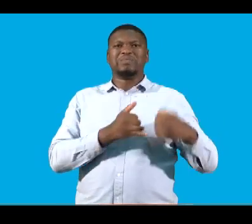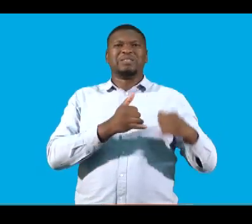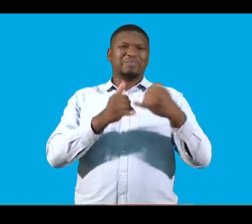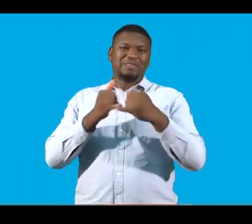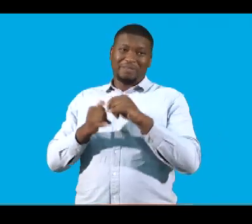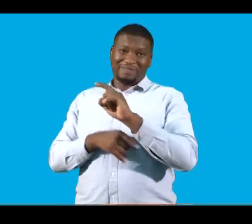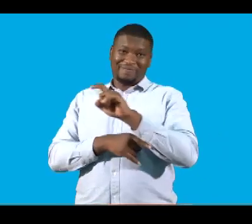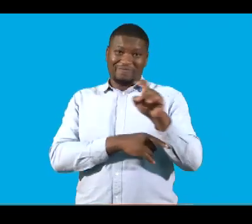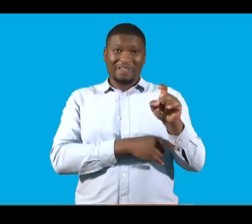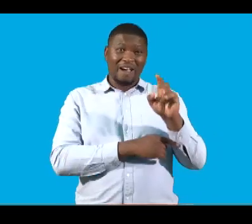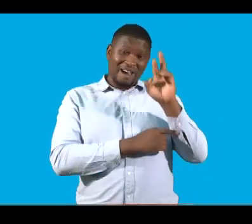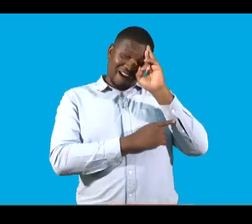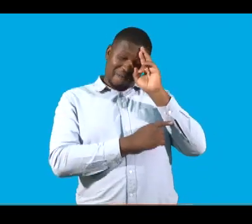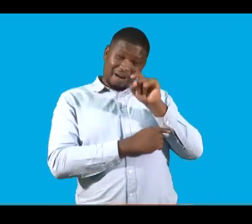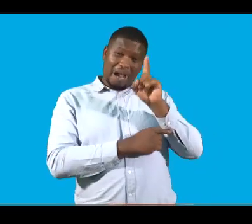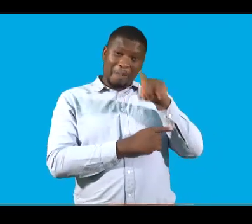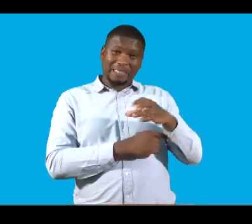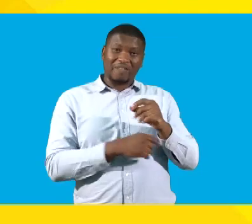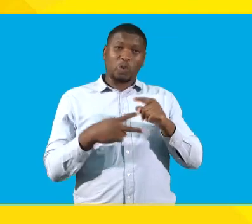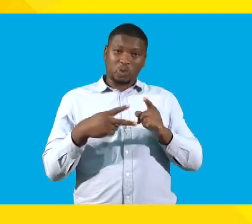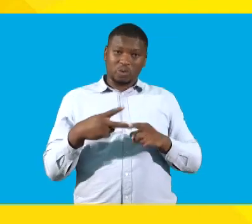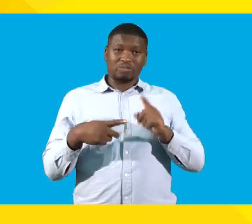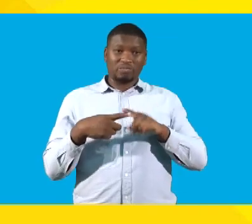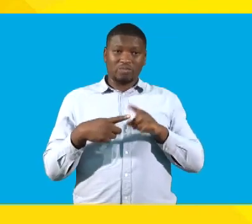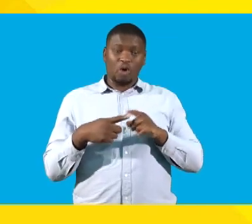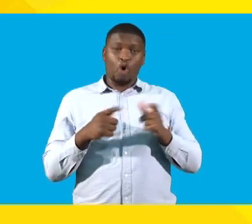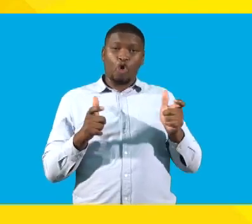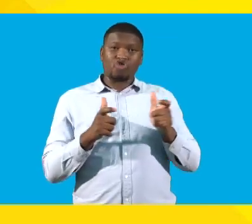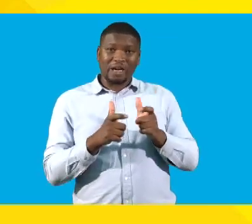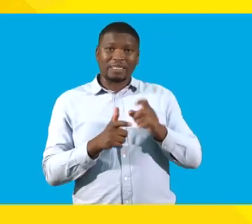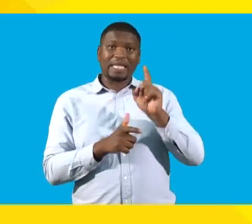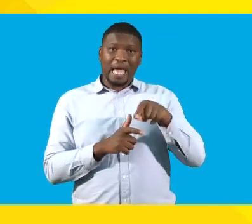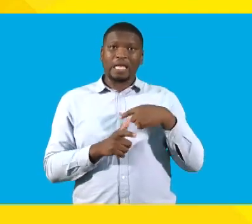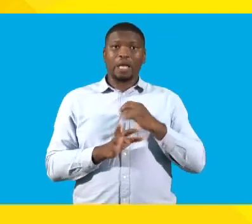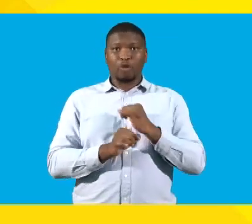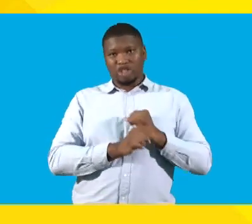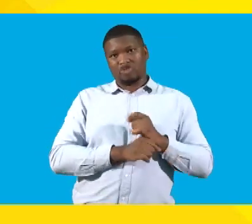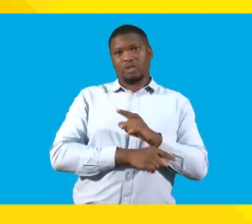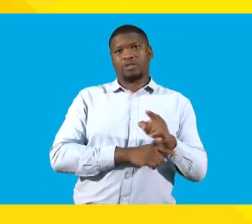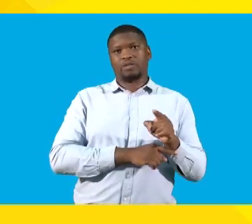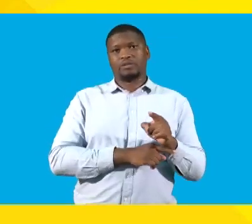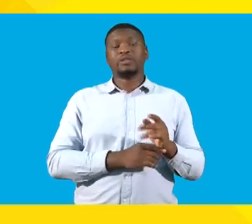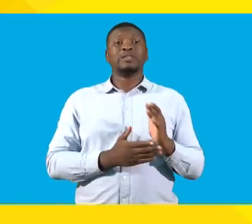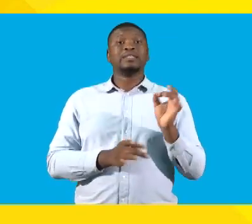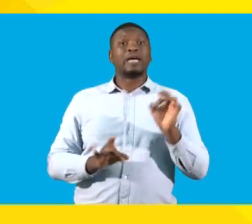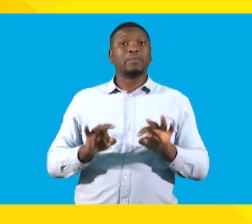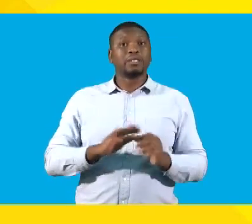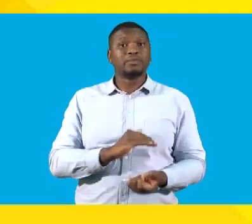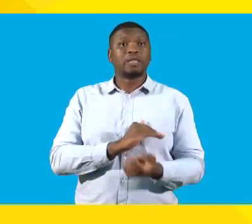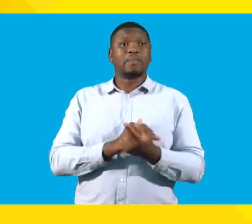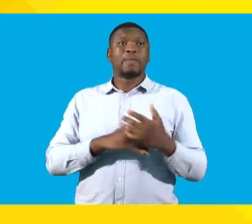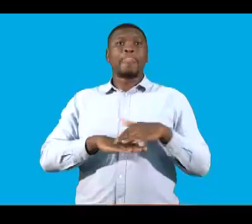not using the apostrophe. Remember, an apostrophe has two functions: contraction and possession. In